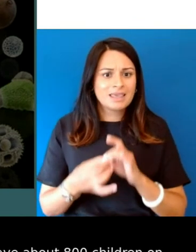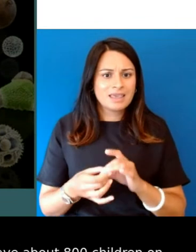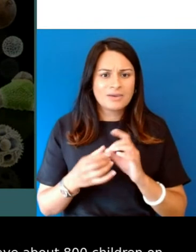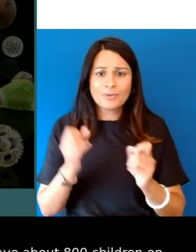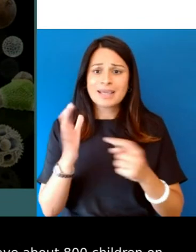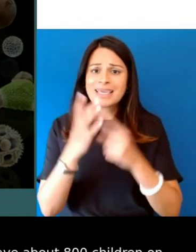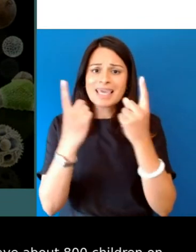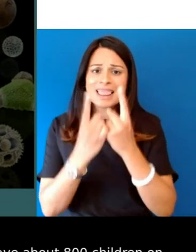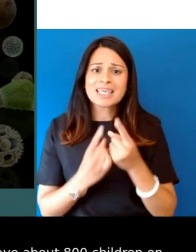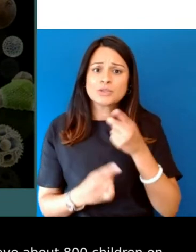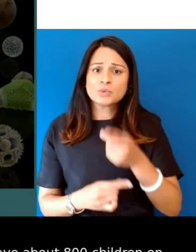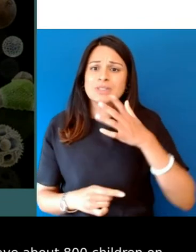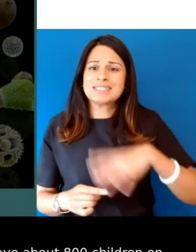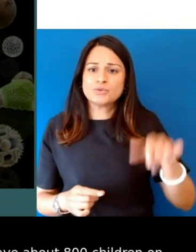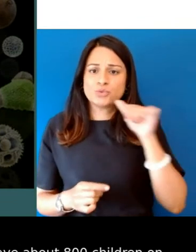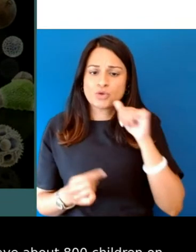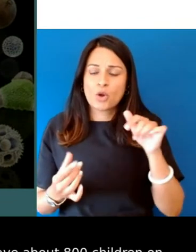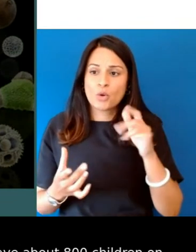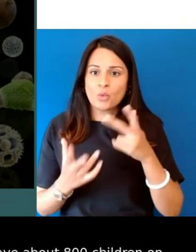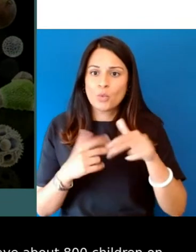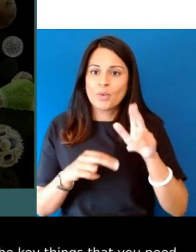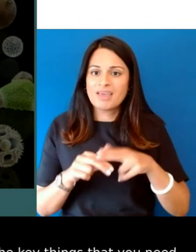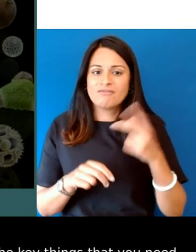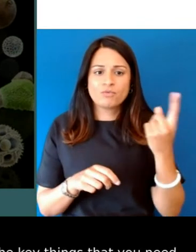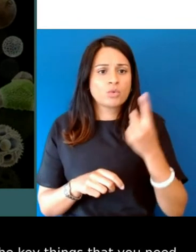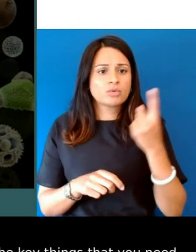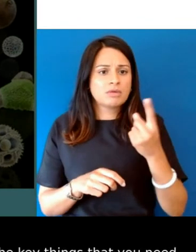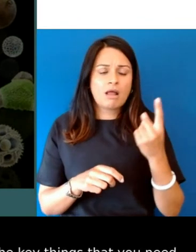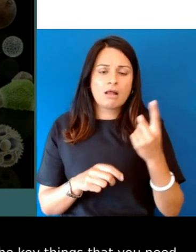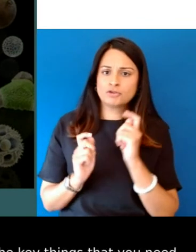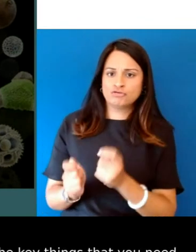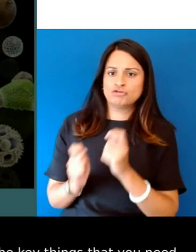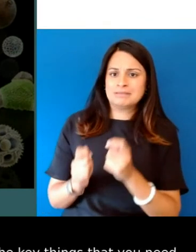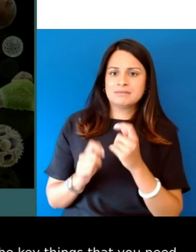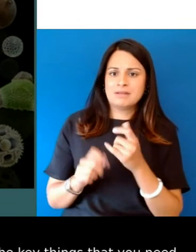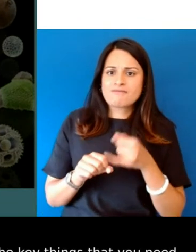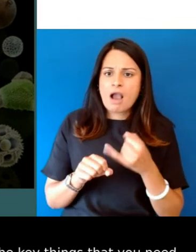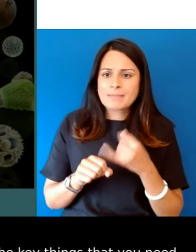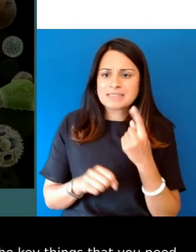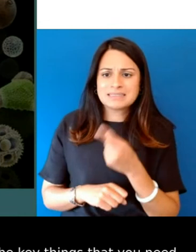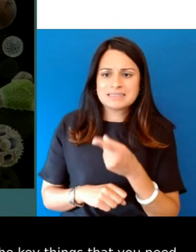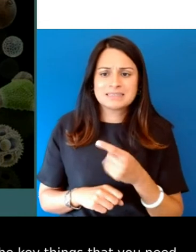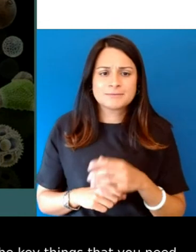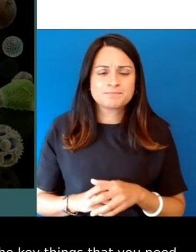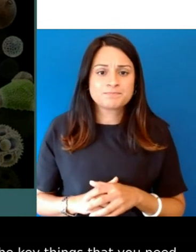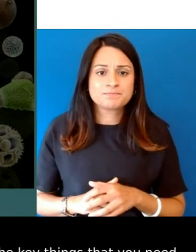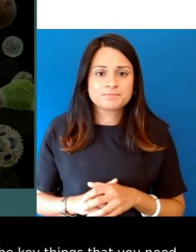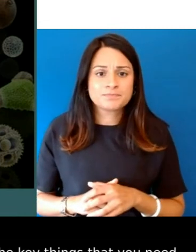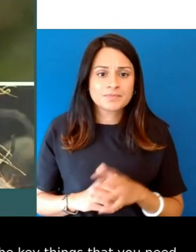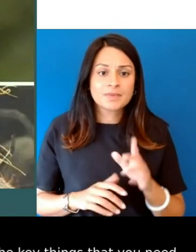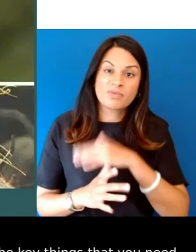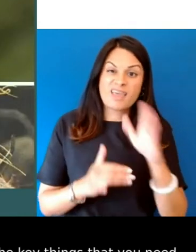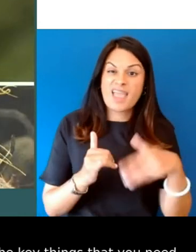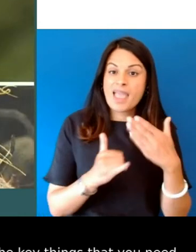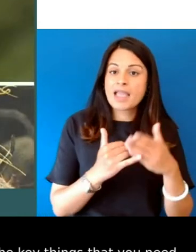to know as a pharmacist this afternoon and hopefully there will be some time for before questions